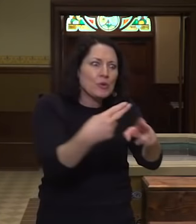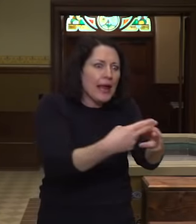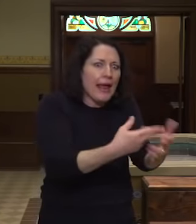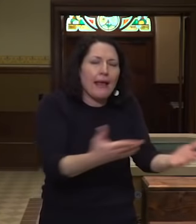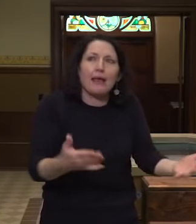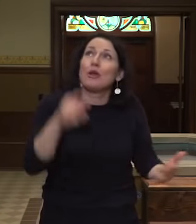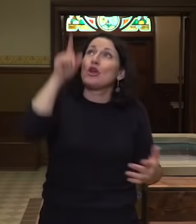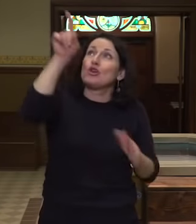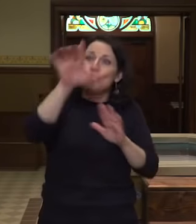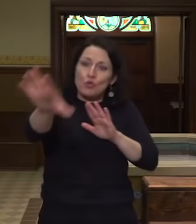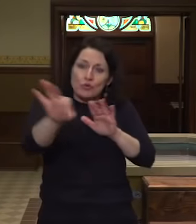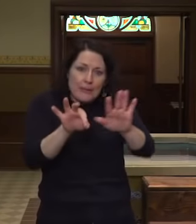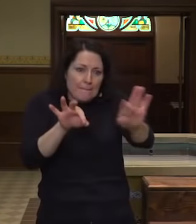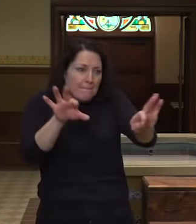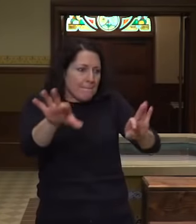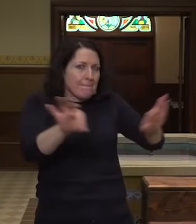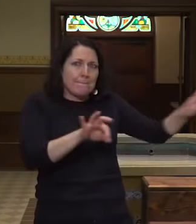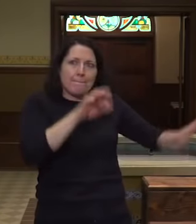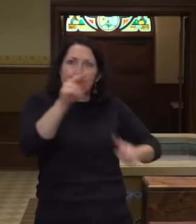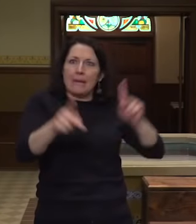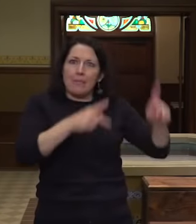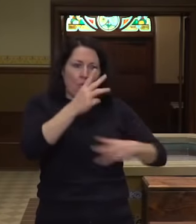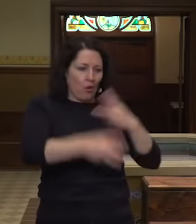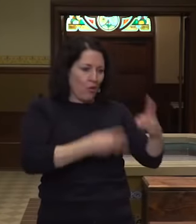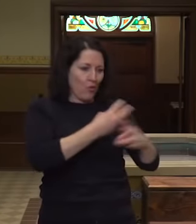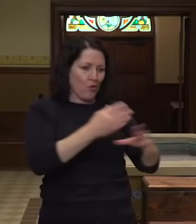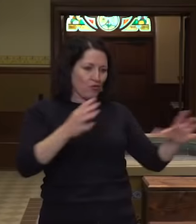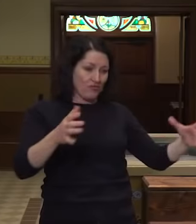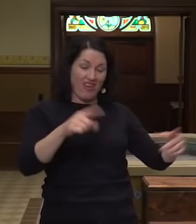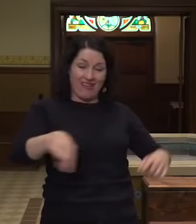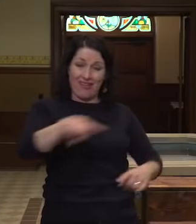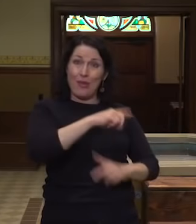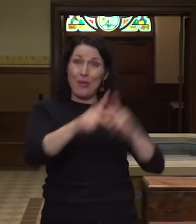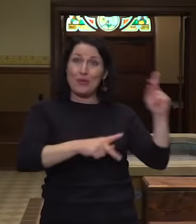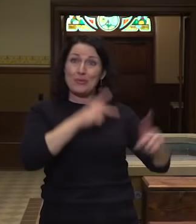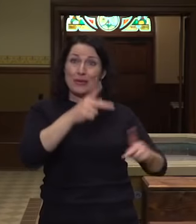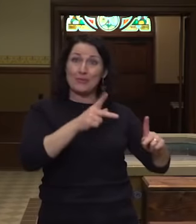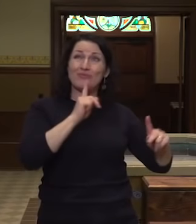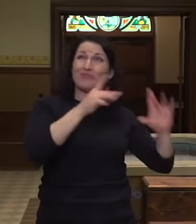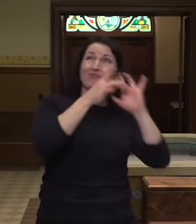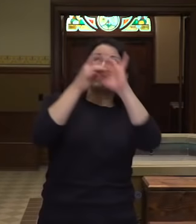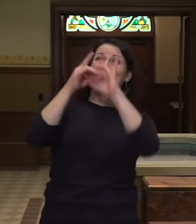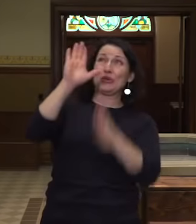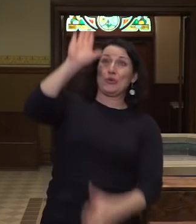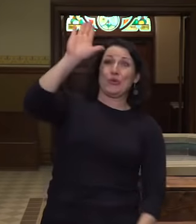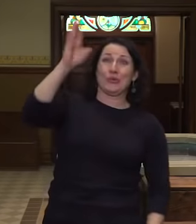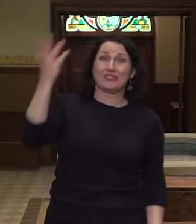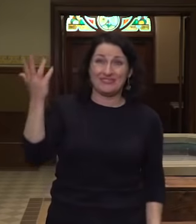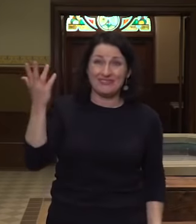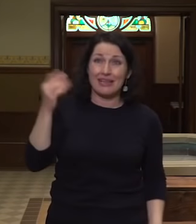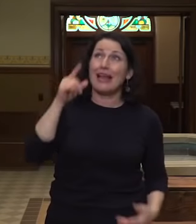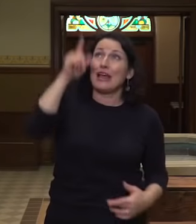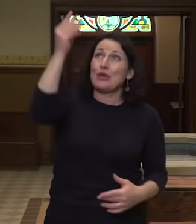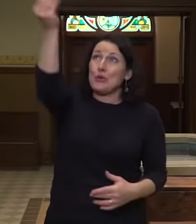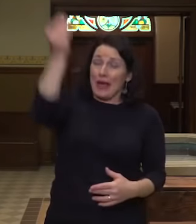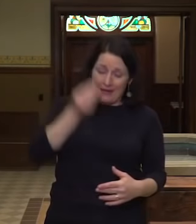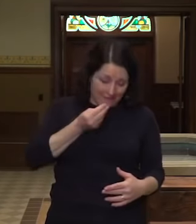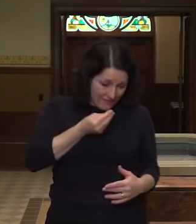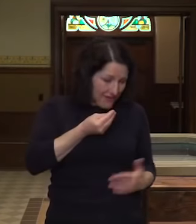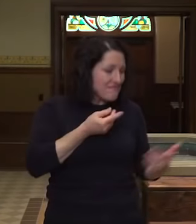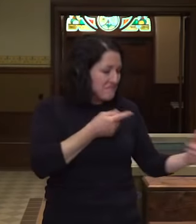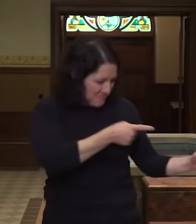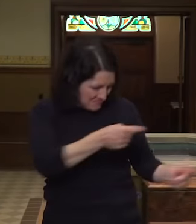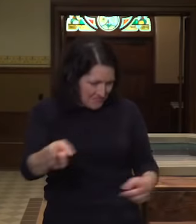of the world. They belong to you, and you gave them to me, and they have kept